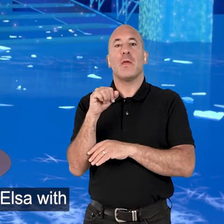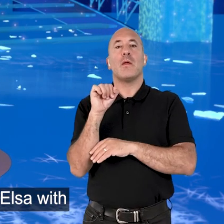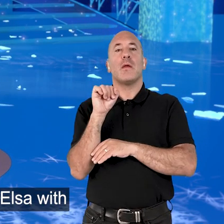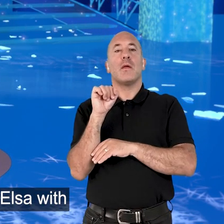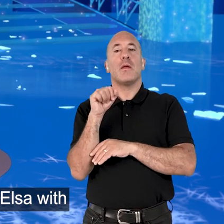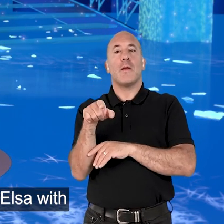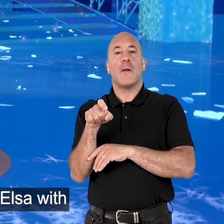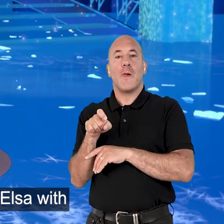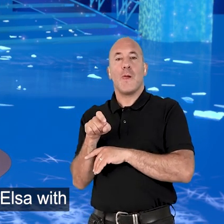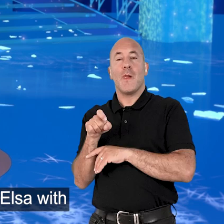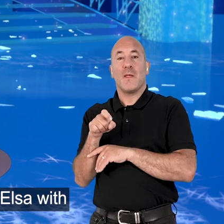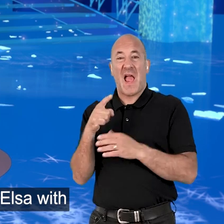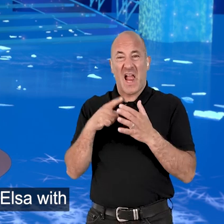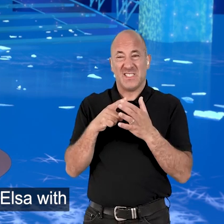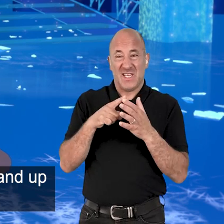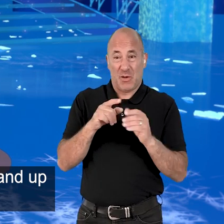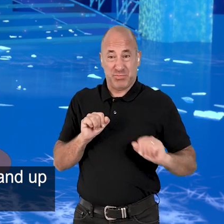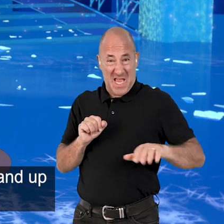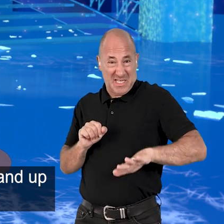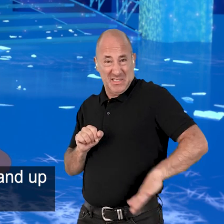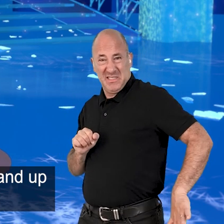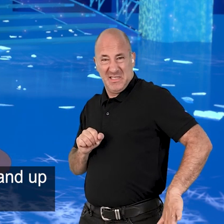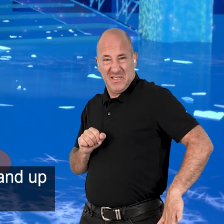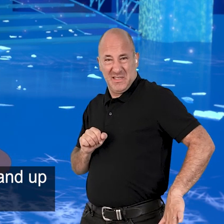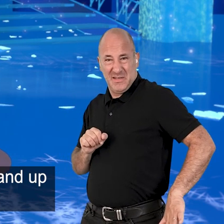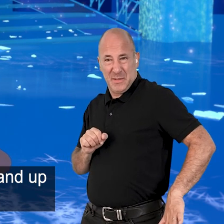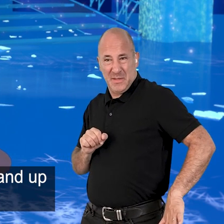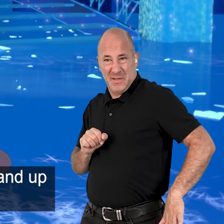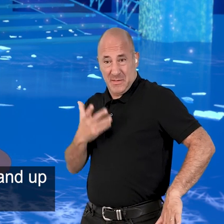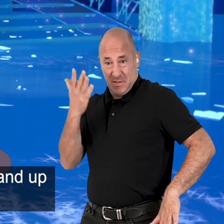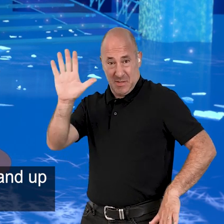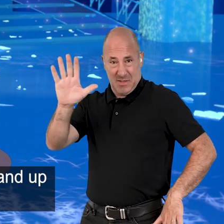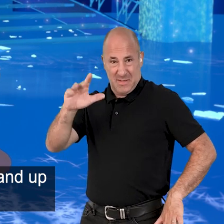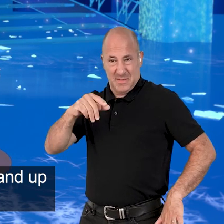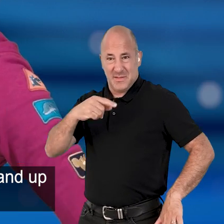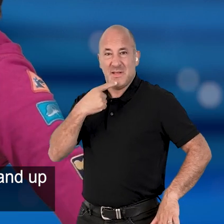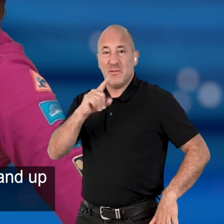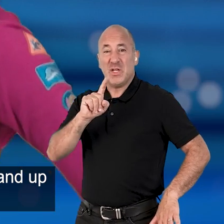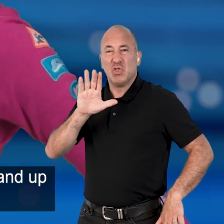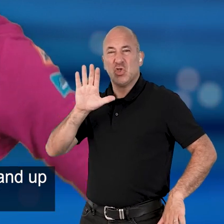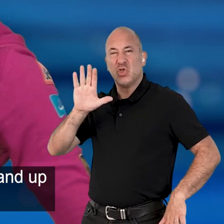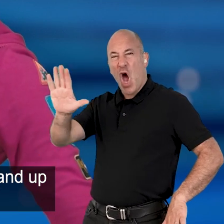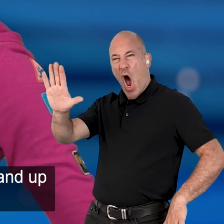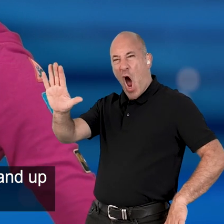back knee and protect Elsa with your hand. Reach your other hand up. She